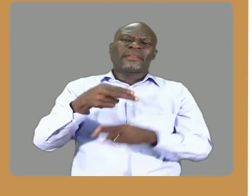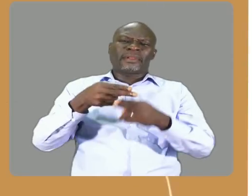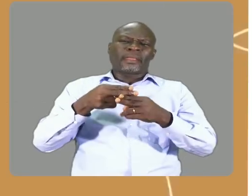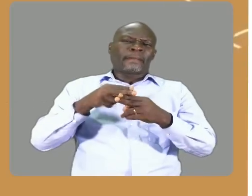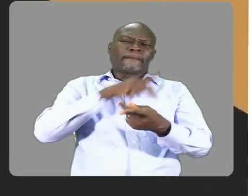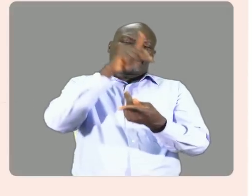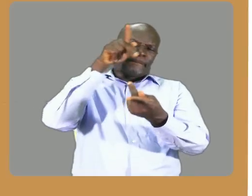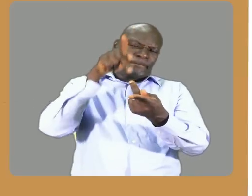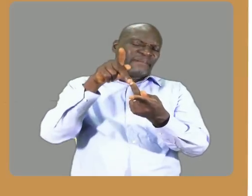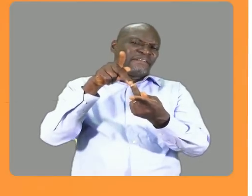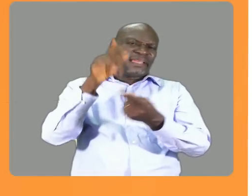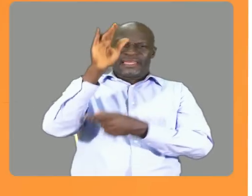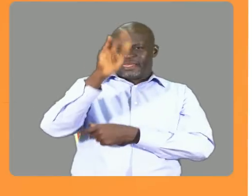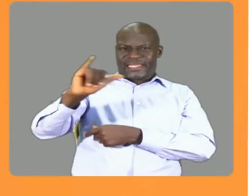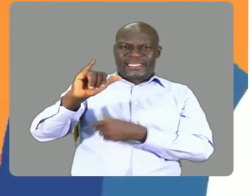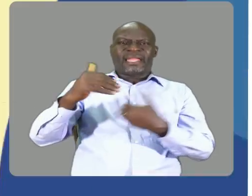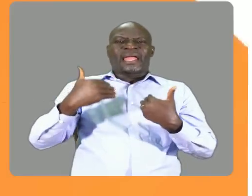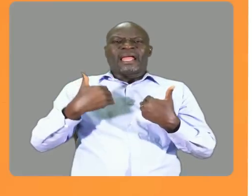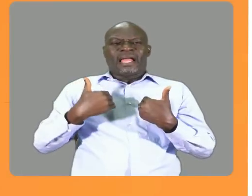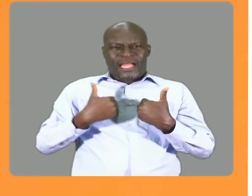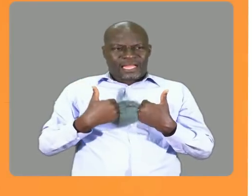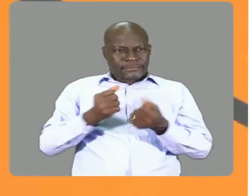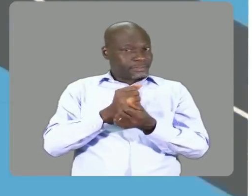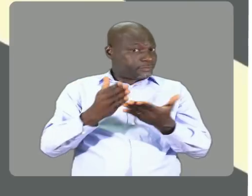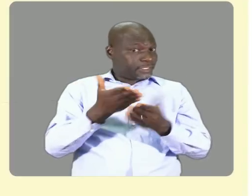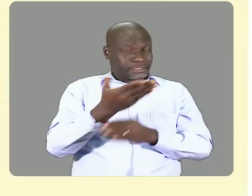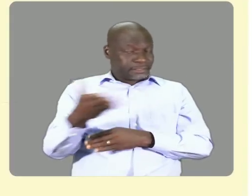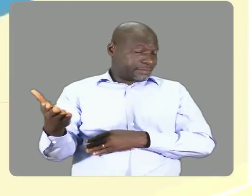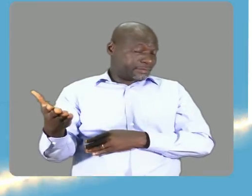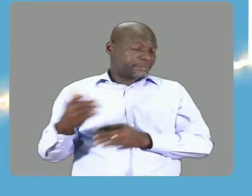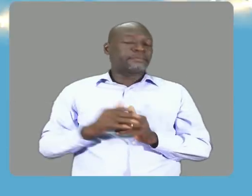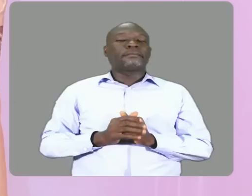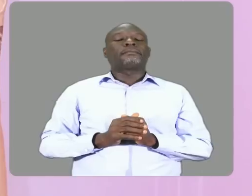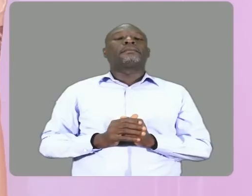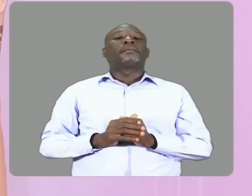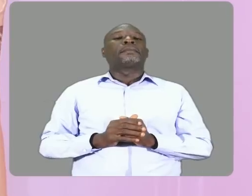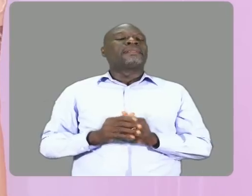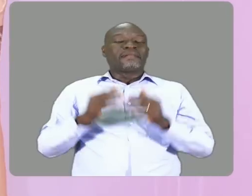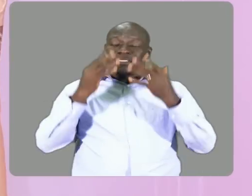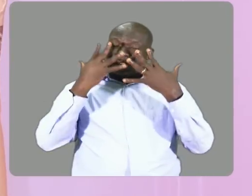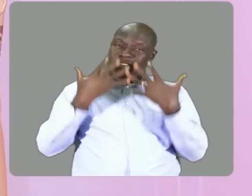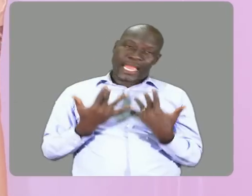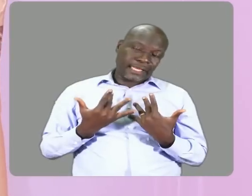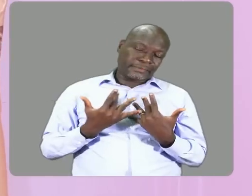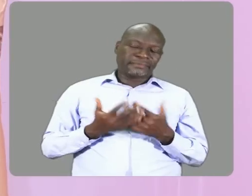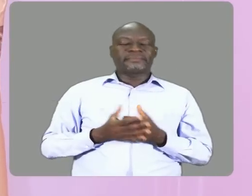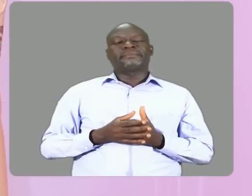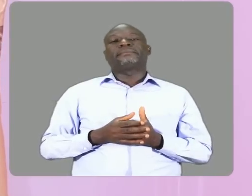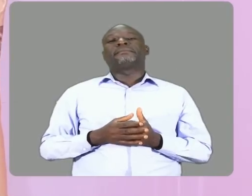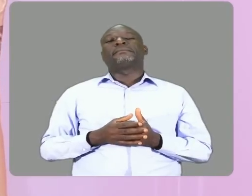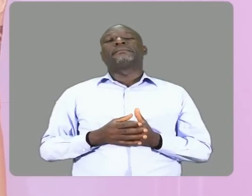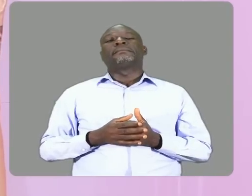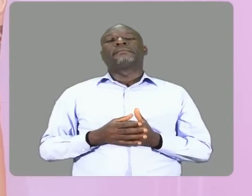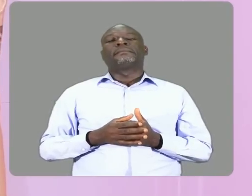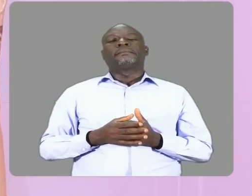upright but they have sought out many schemes arehopa was